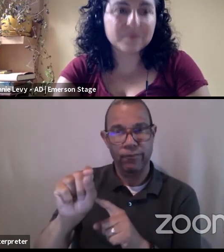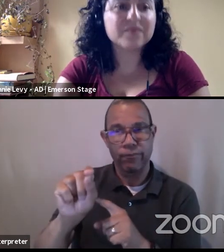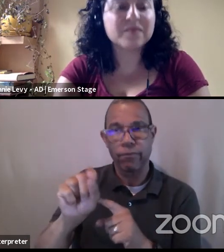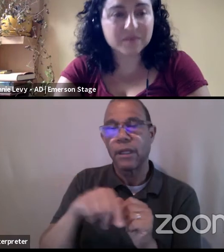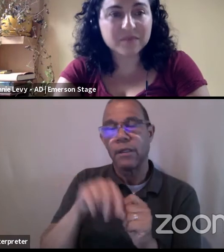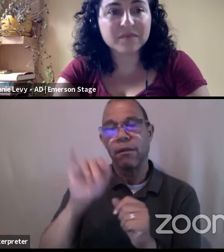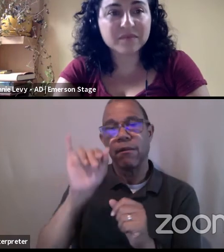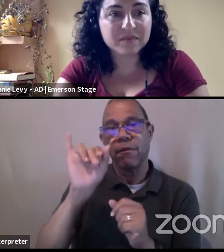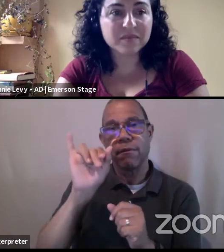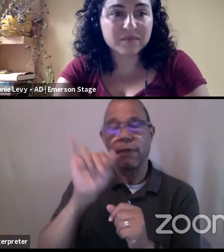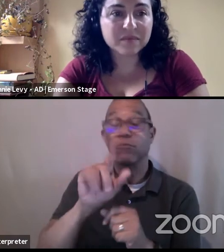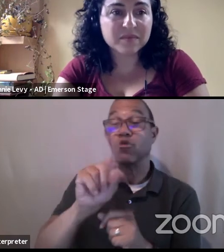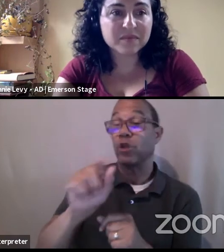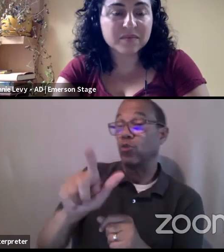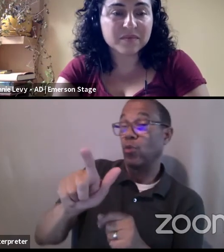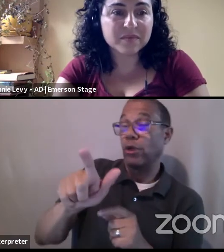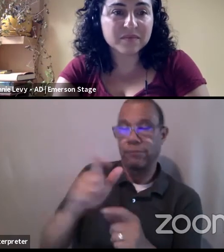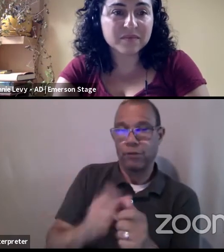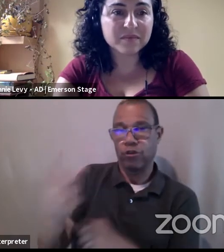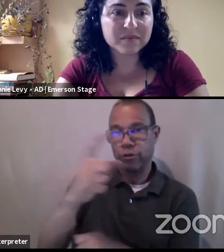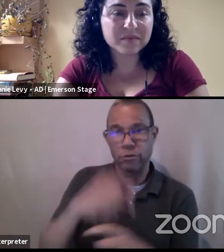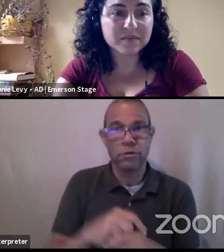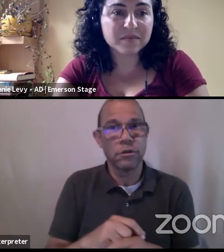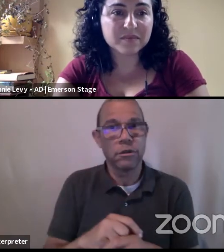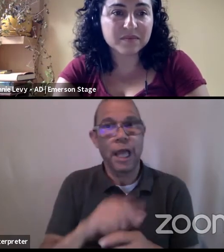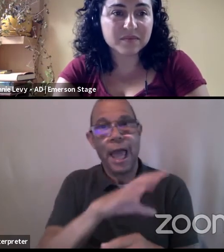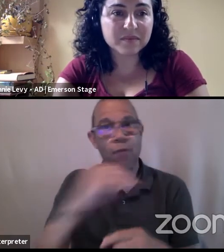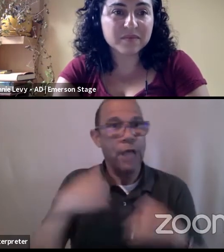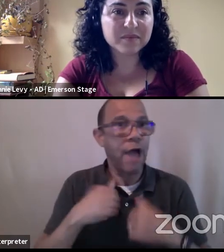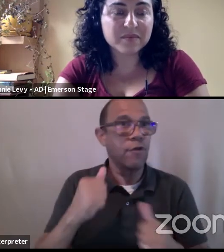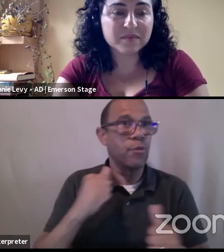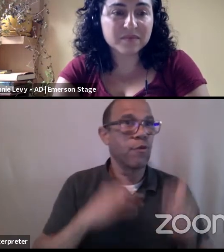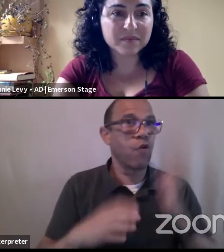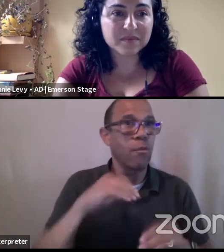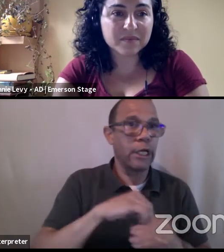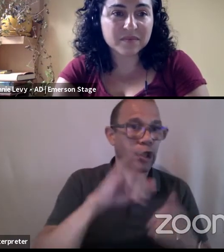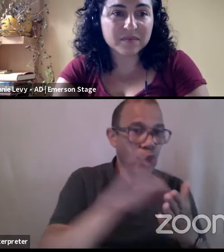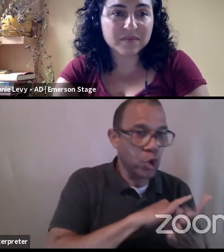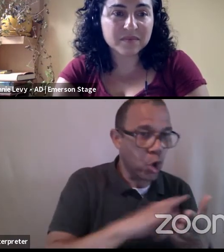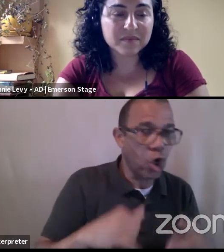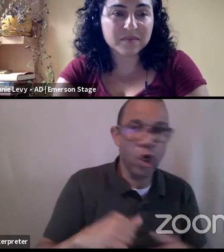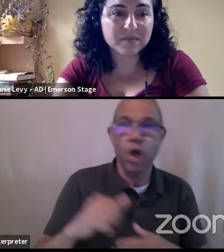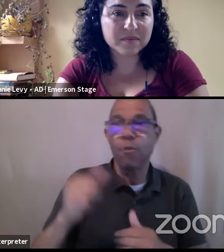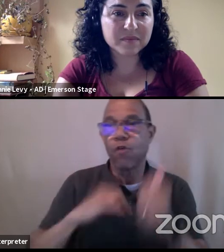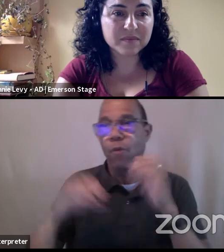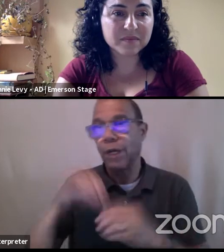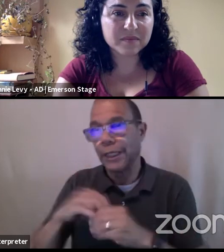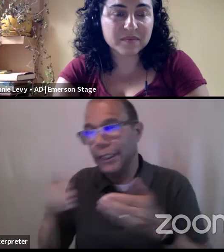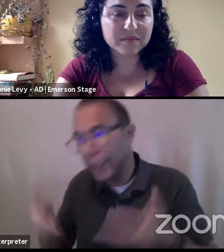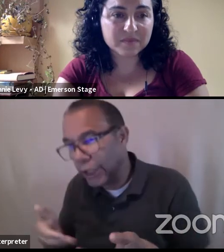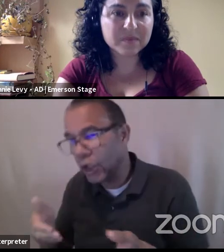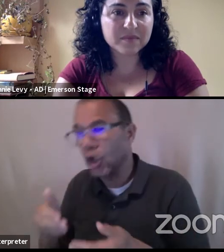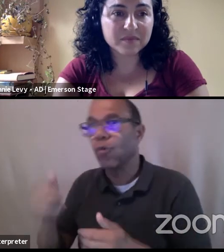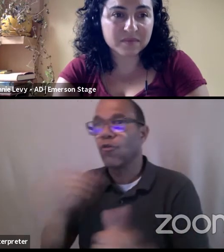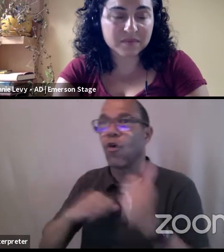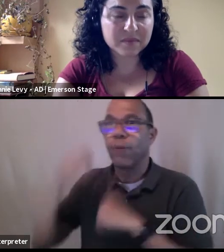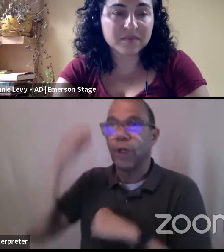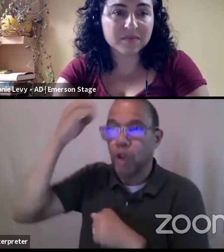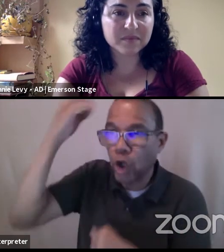a performer in New York and a performer in Europe and three other performers in